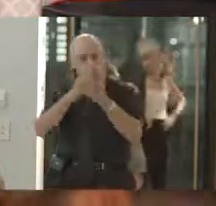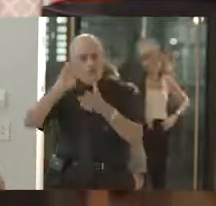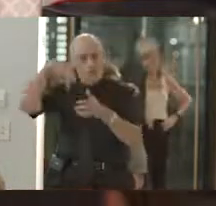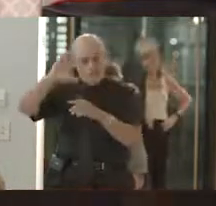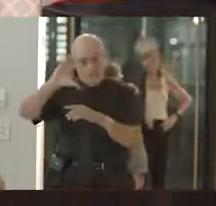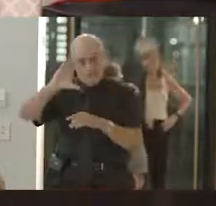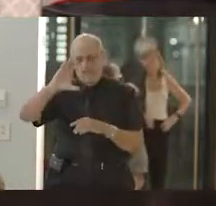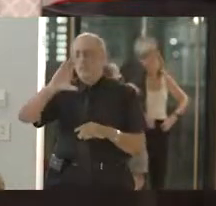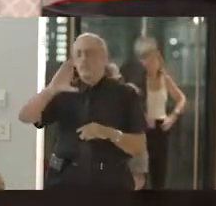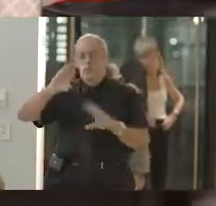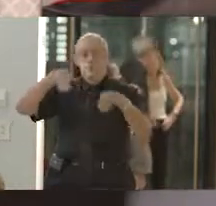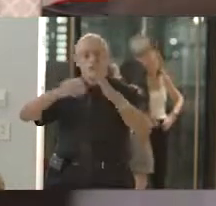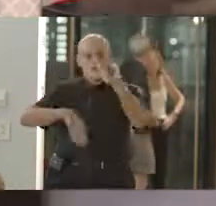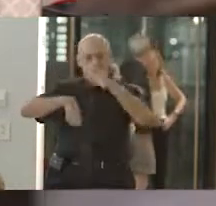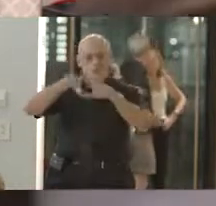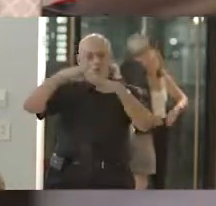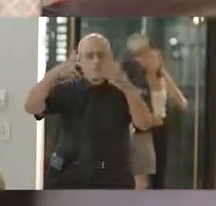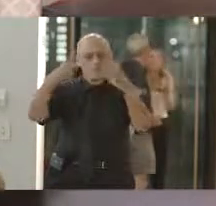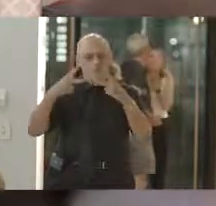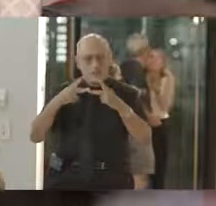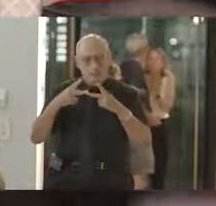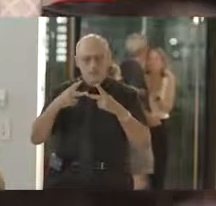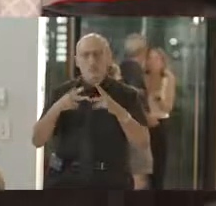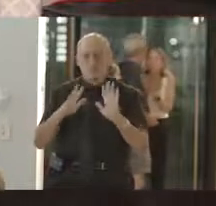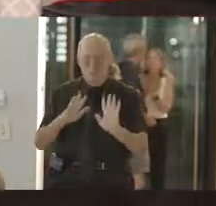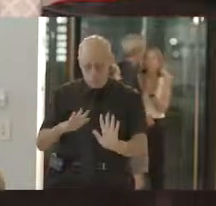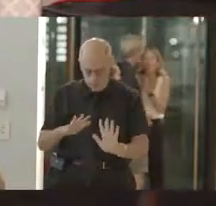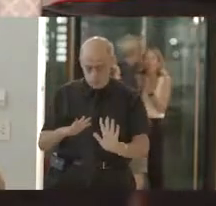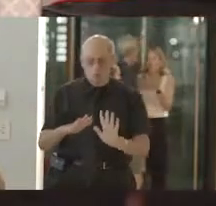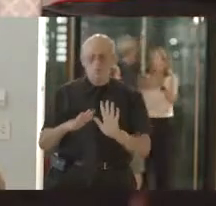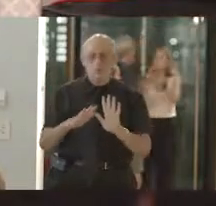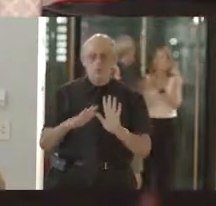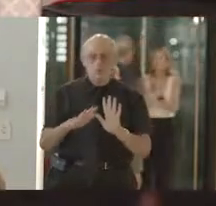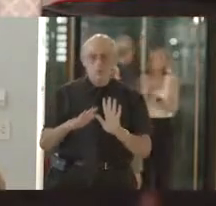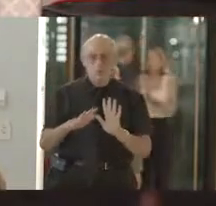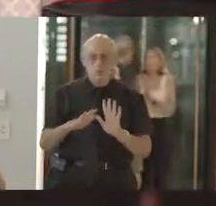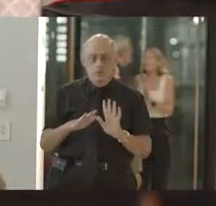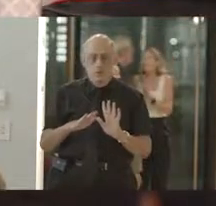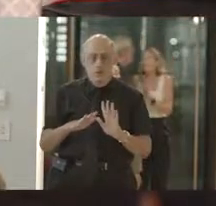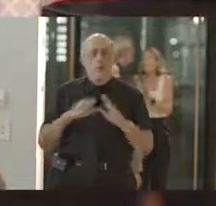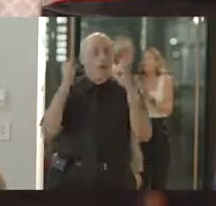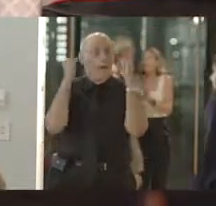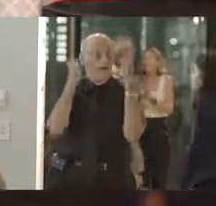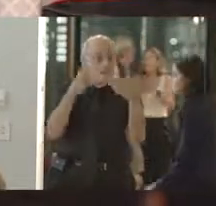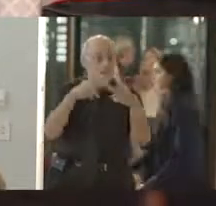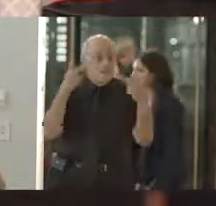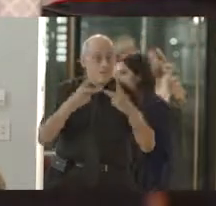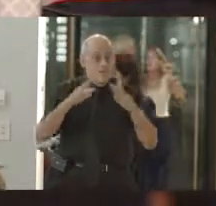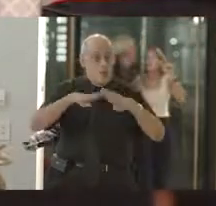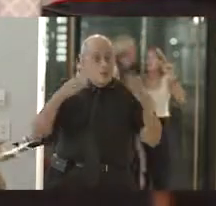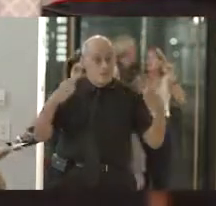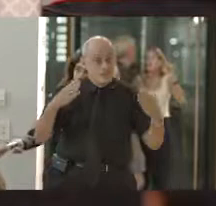providing maximum open space and balancing when those spaces are open, closed, and how many over the course